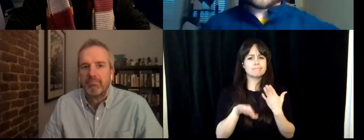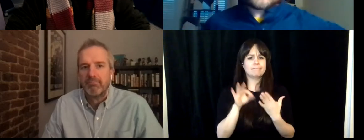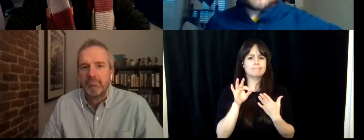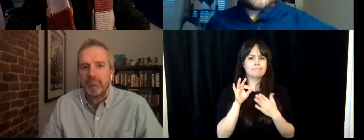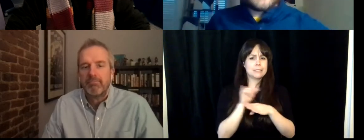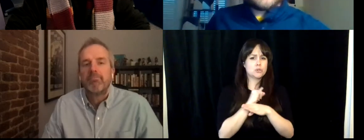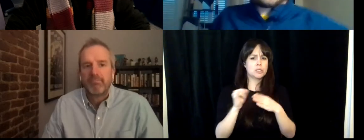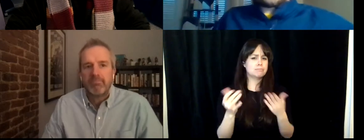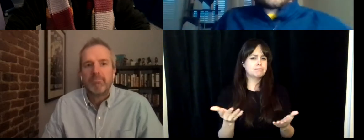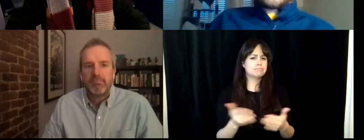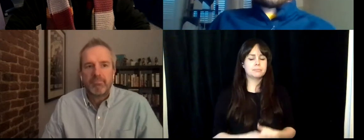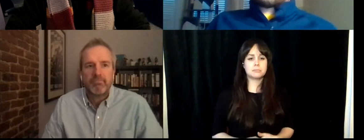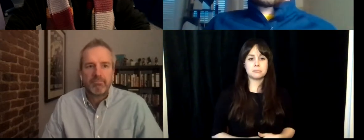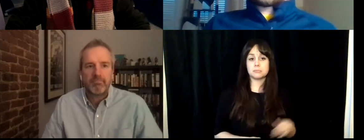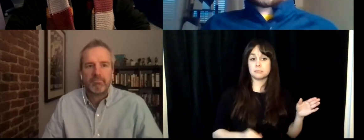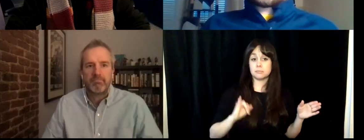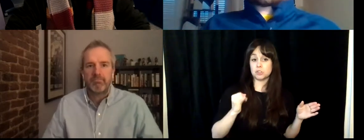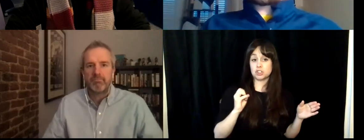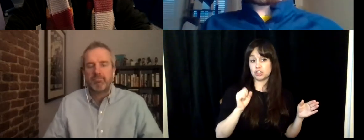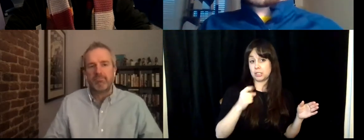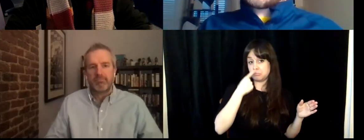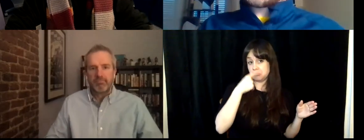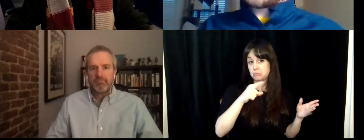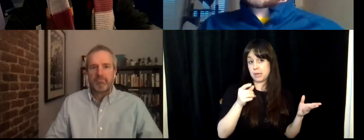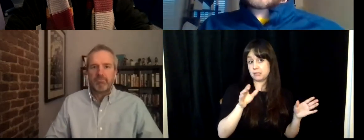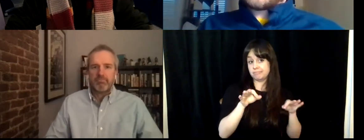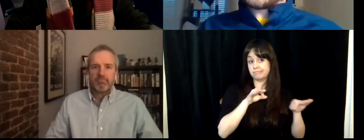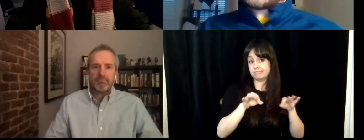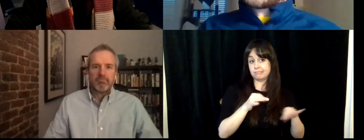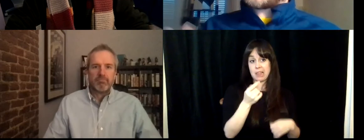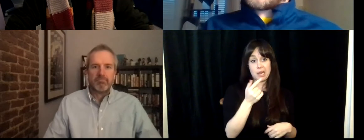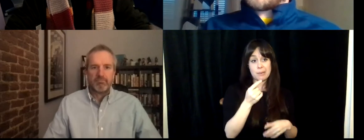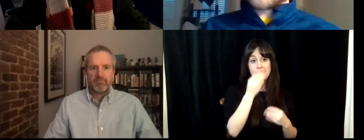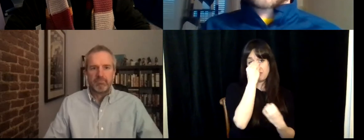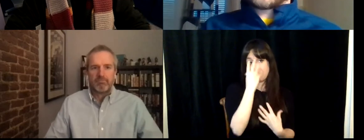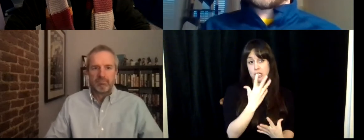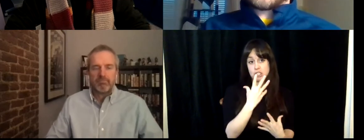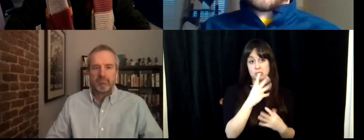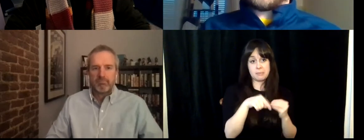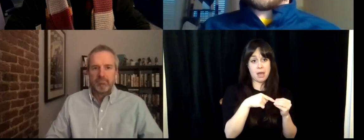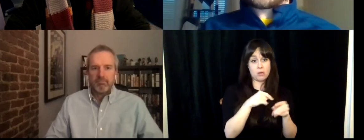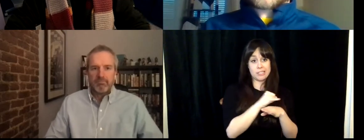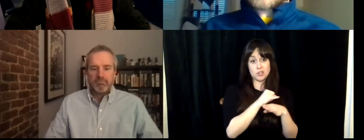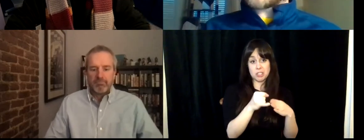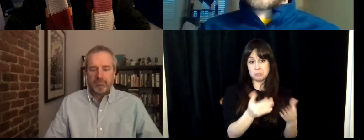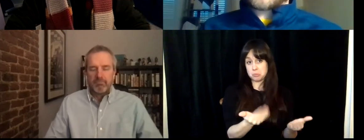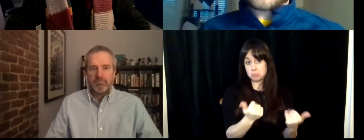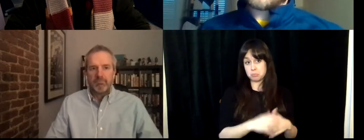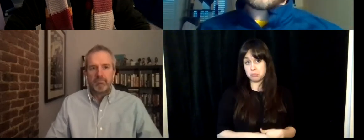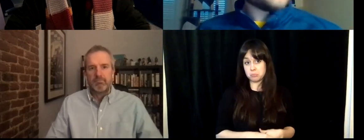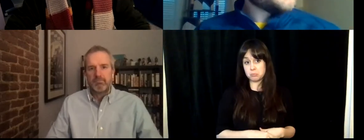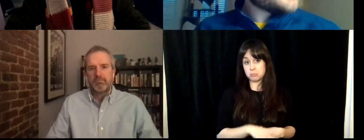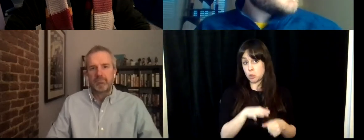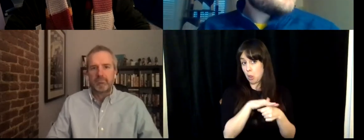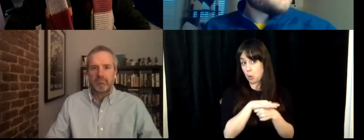So James, if we could maybe get a little bit of information on internships within the gaming world, sure, specifically